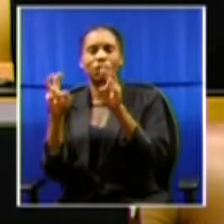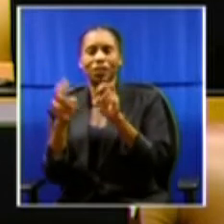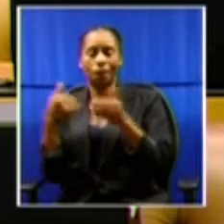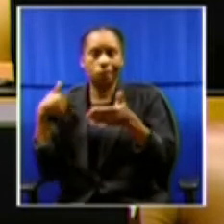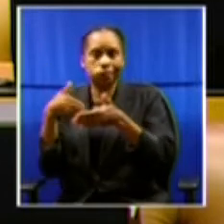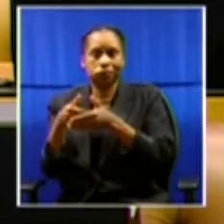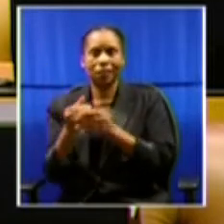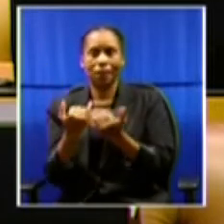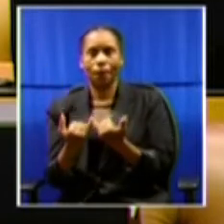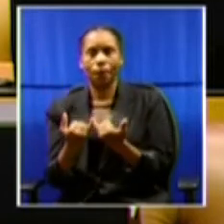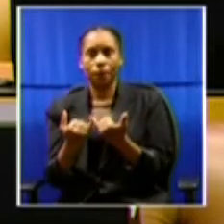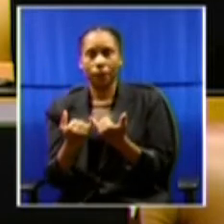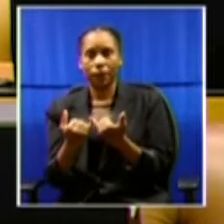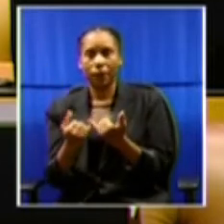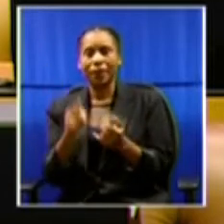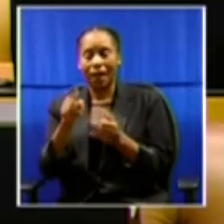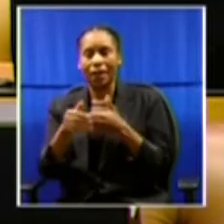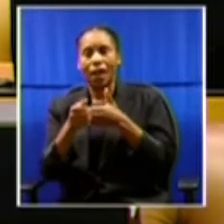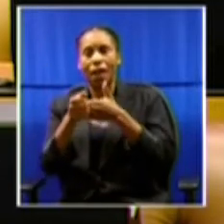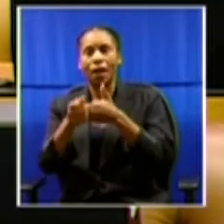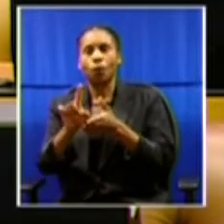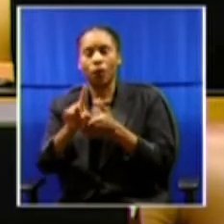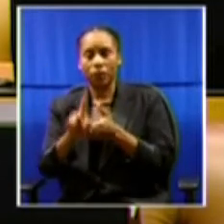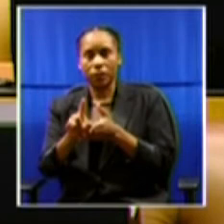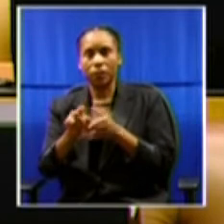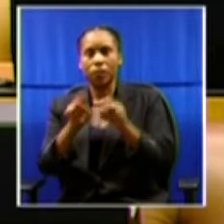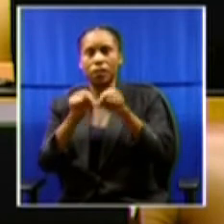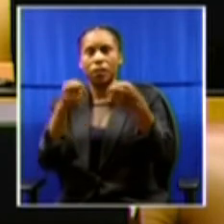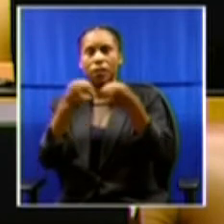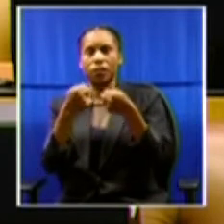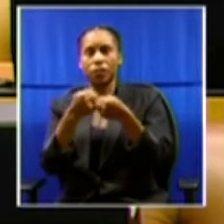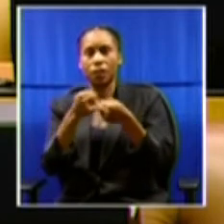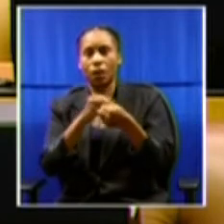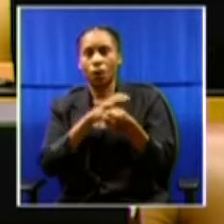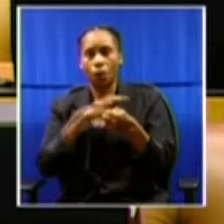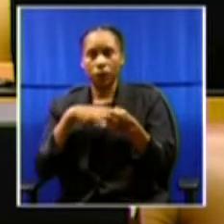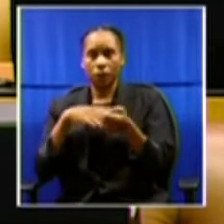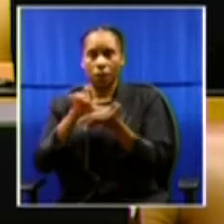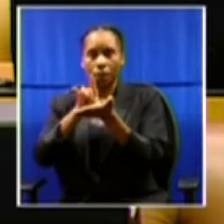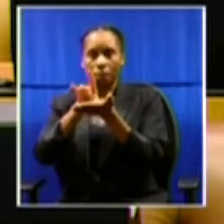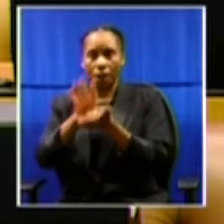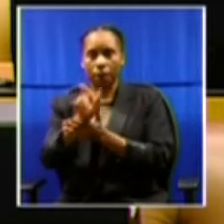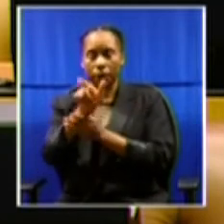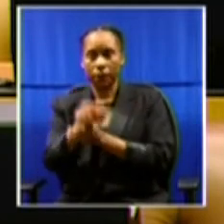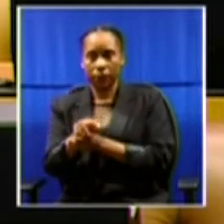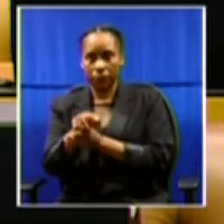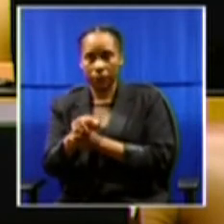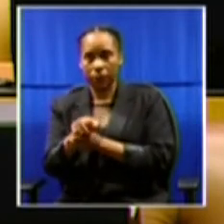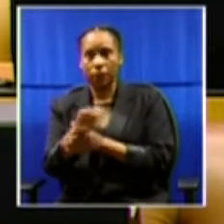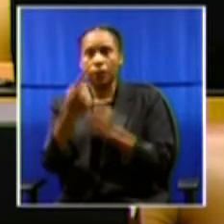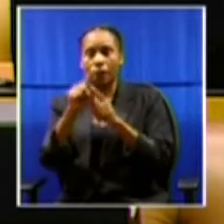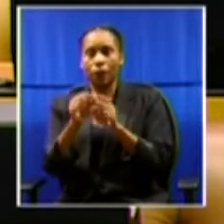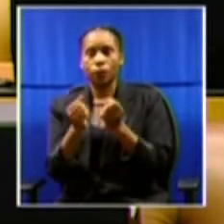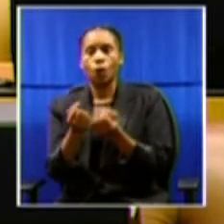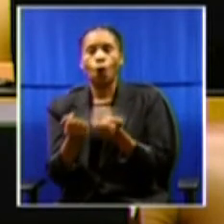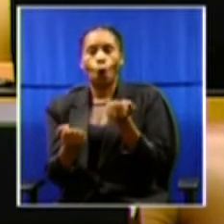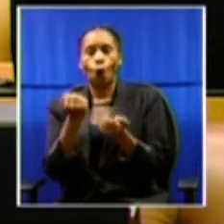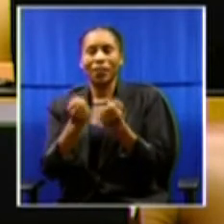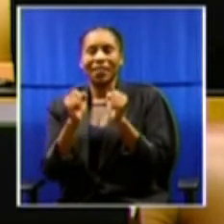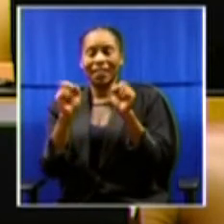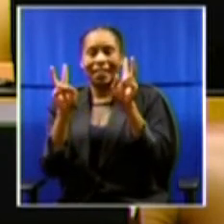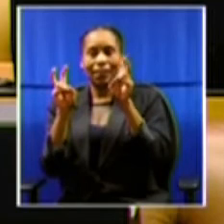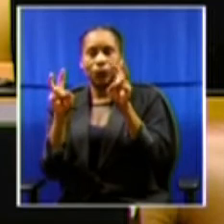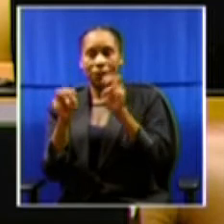that has led to the National Commissioner firing him, but there are court issues going on.